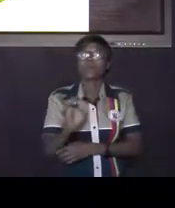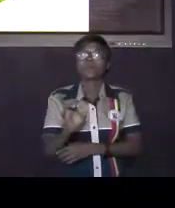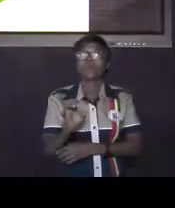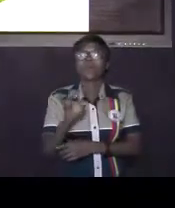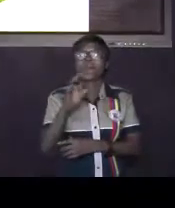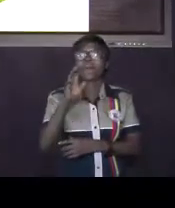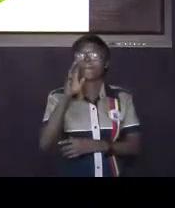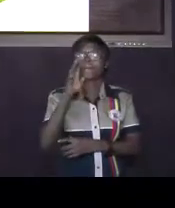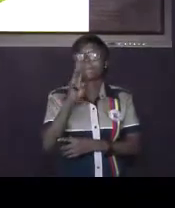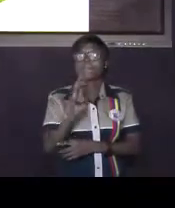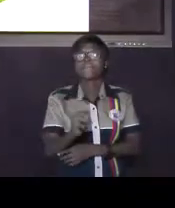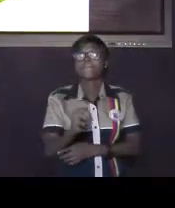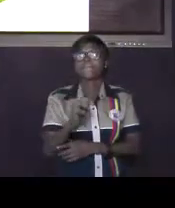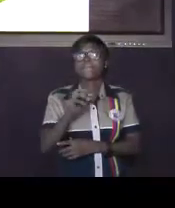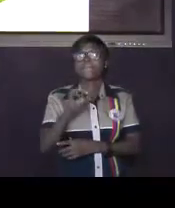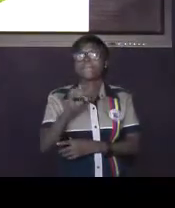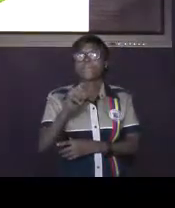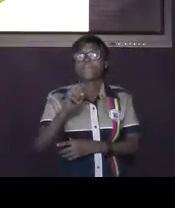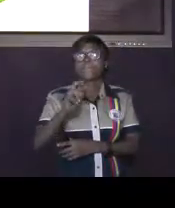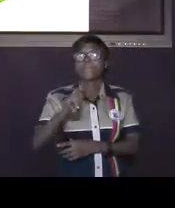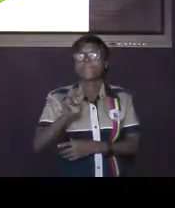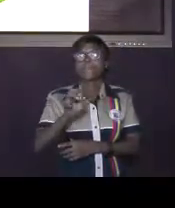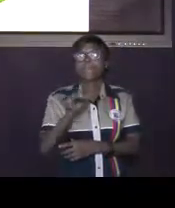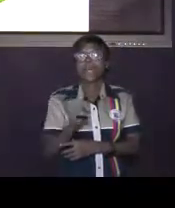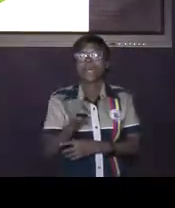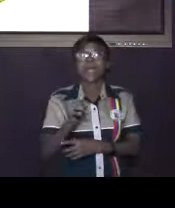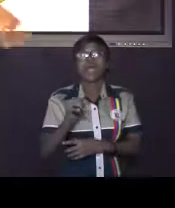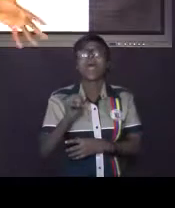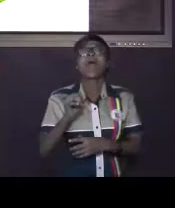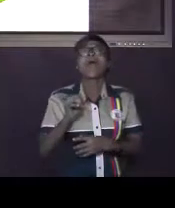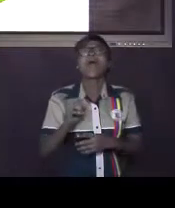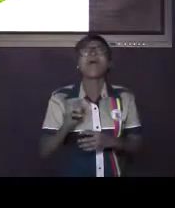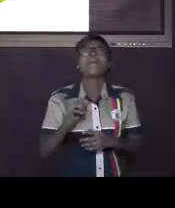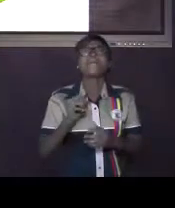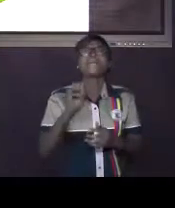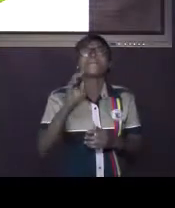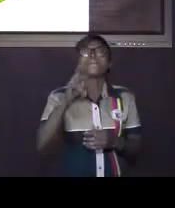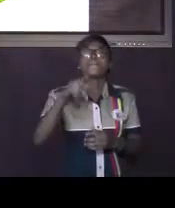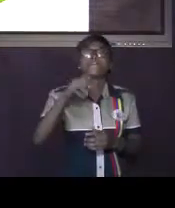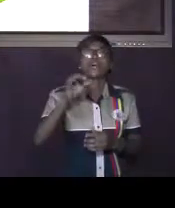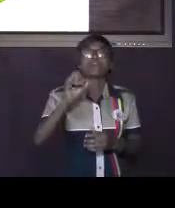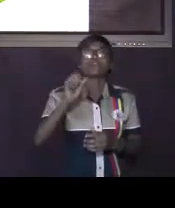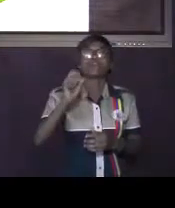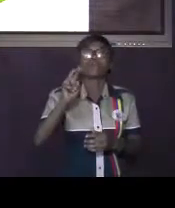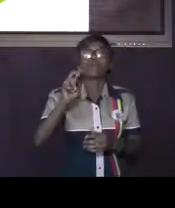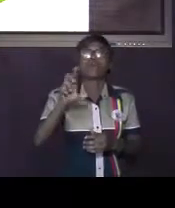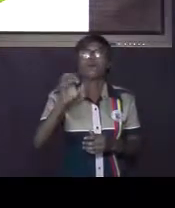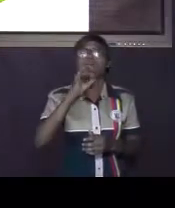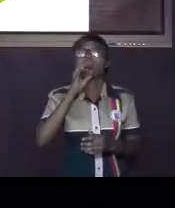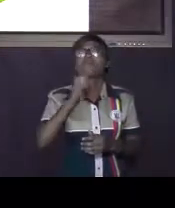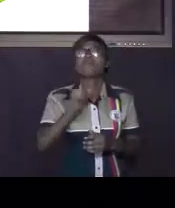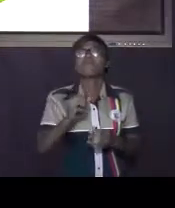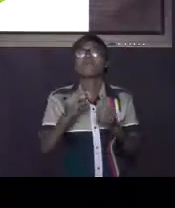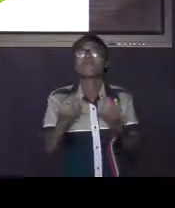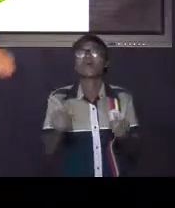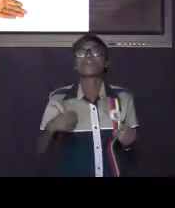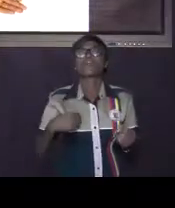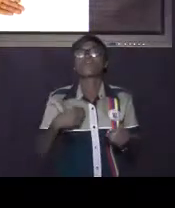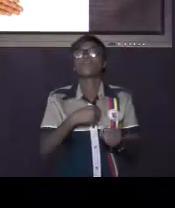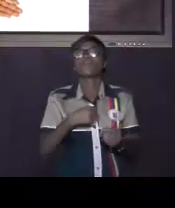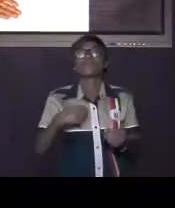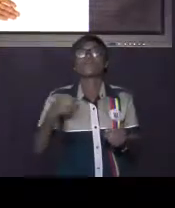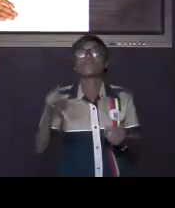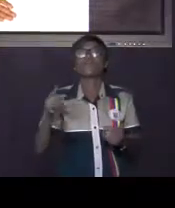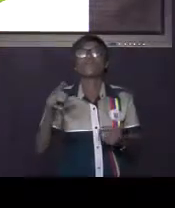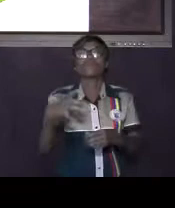by 100 meter parcel of land. When you have a parcel of land, when you move across the parcel of land and you